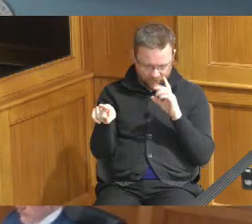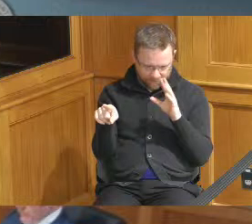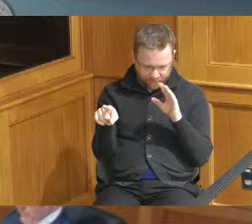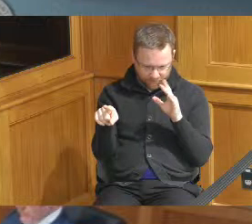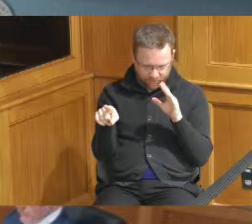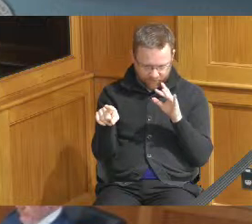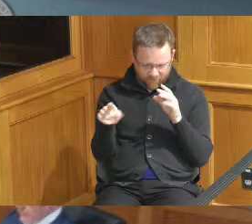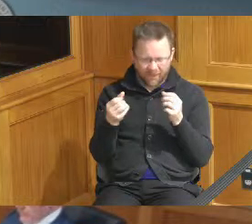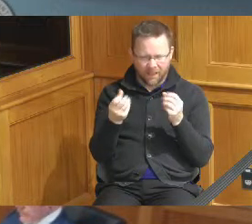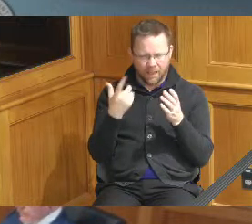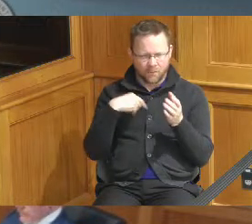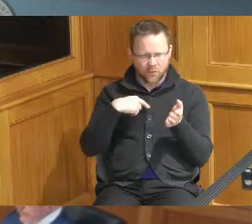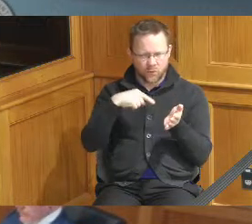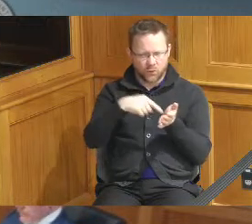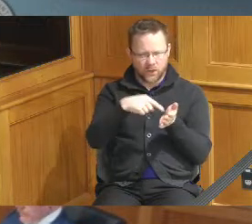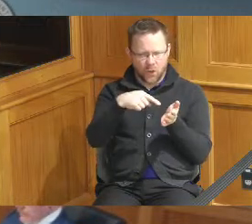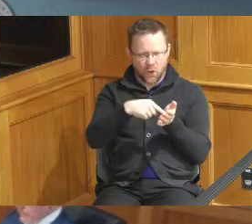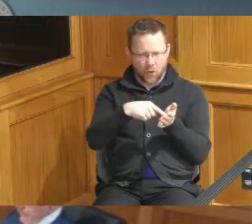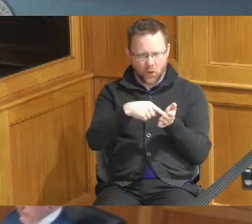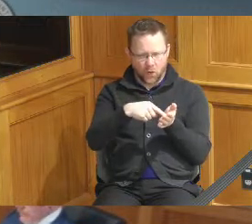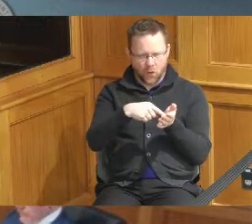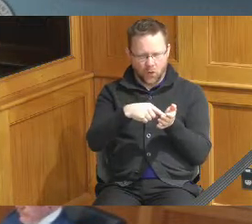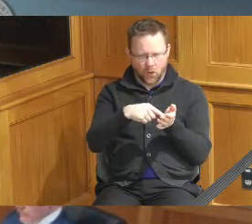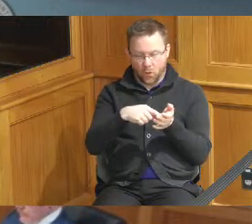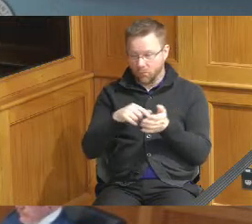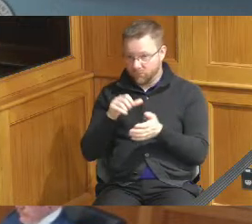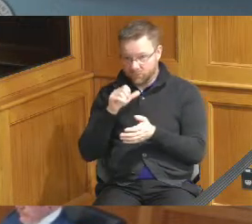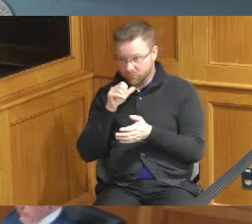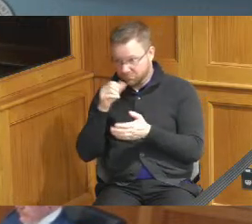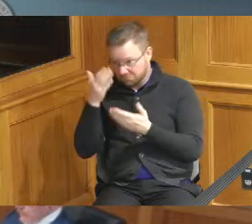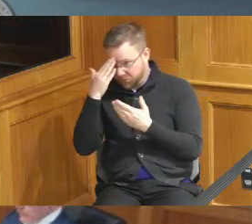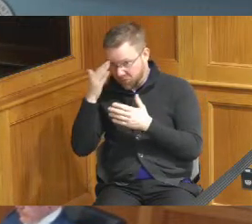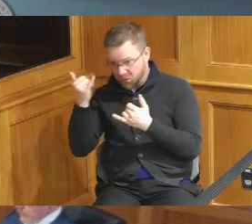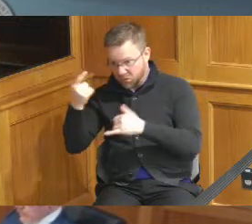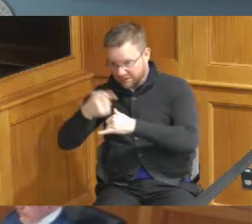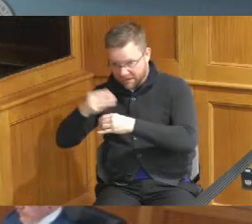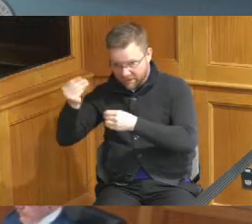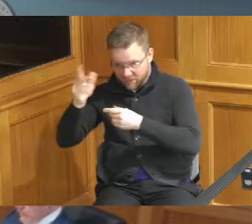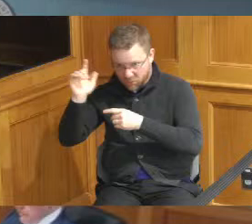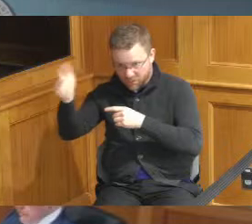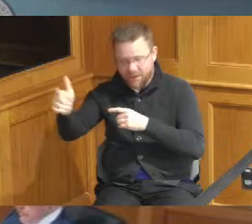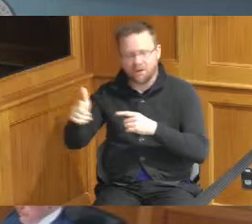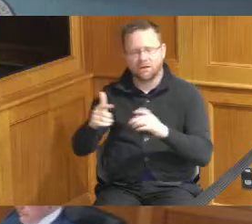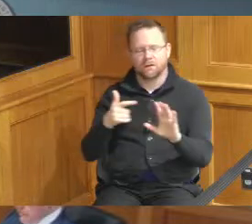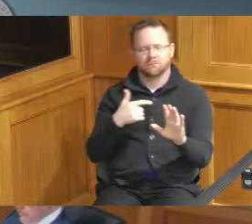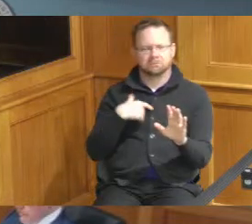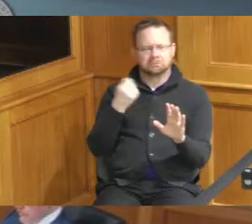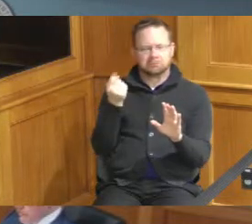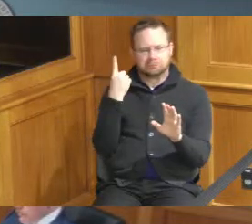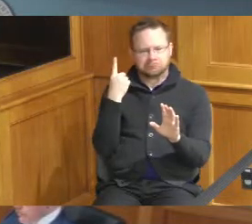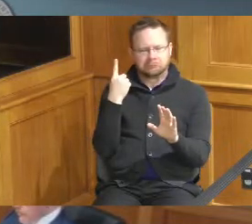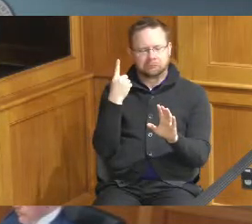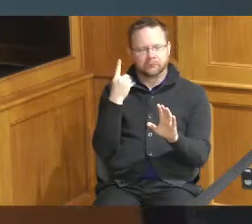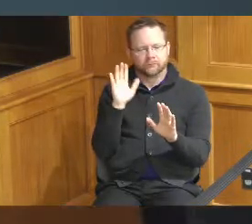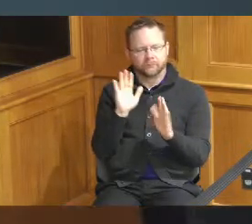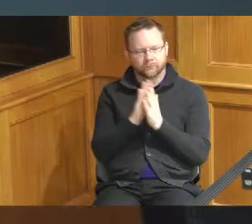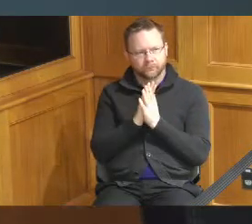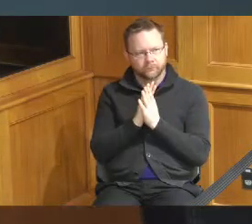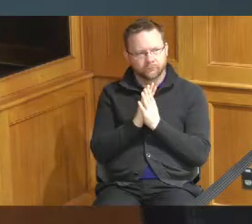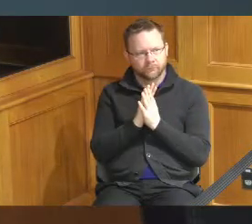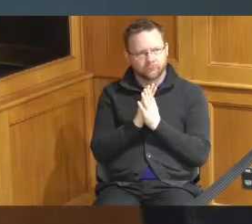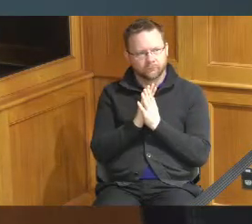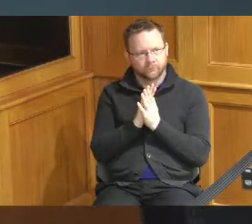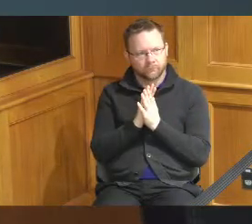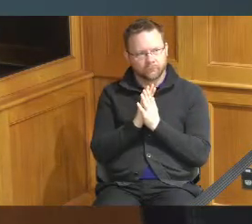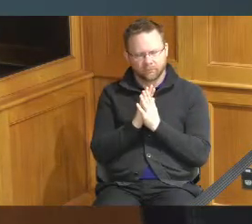is how much do we owe? And if you don't have it today, you can get it to us. I understand that on your, I don't know, you don't have